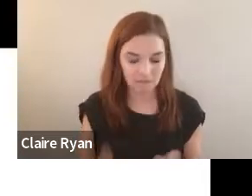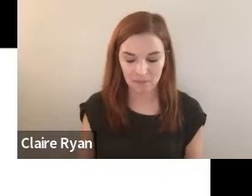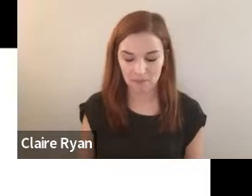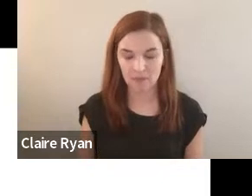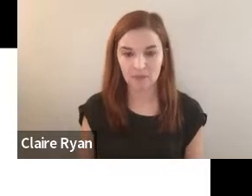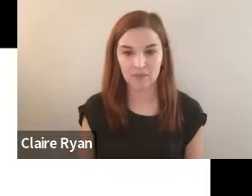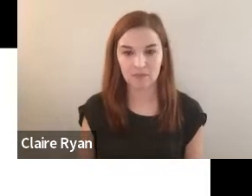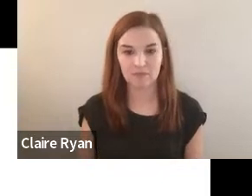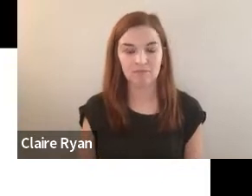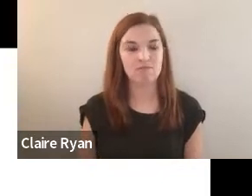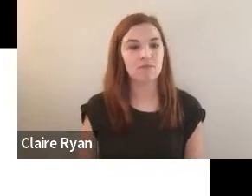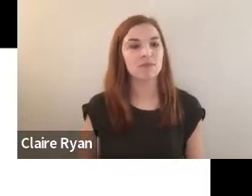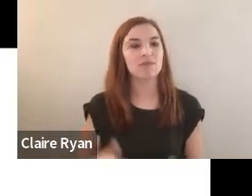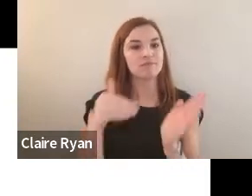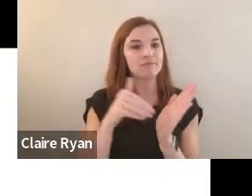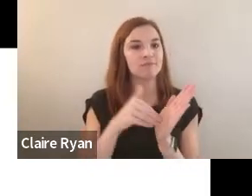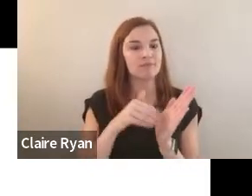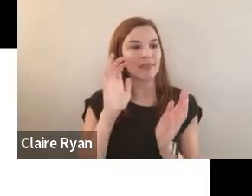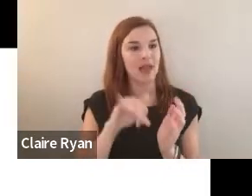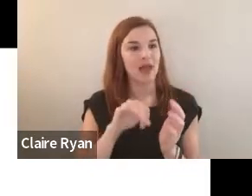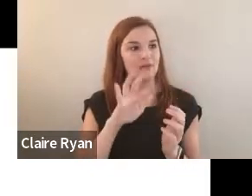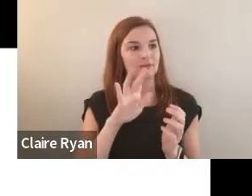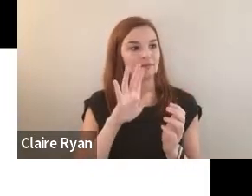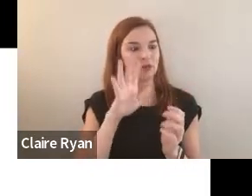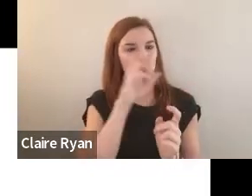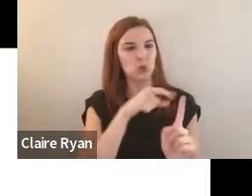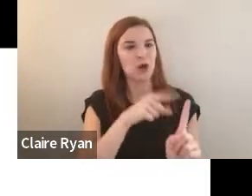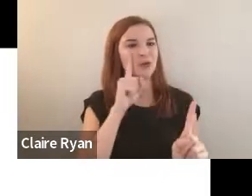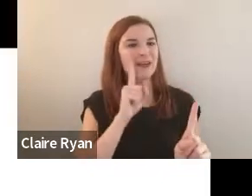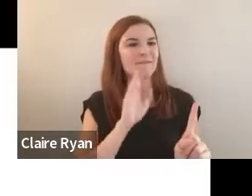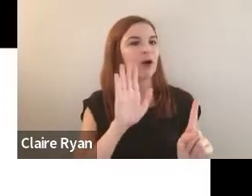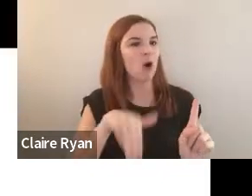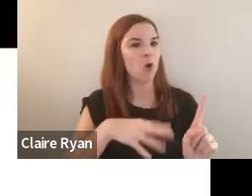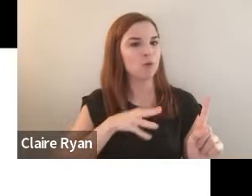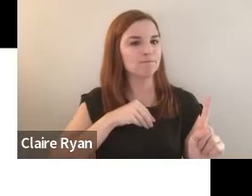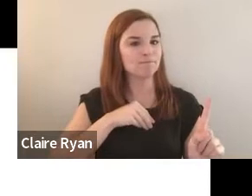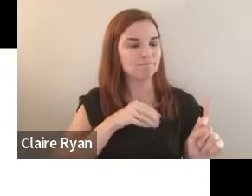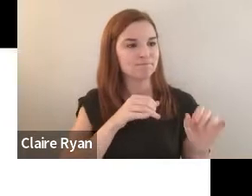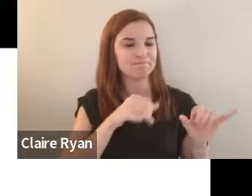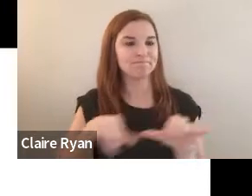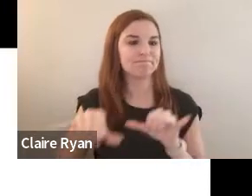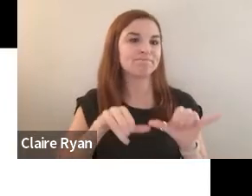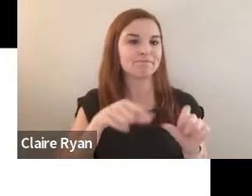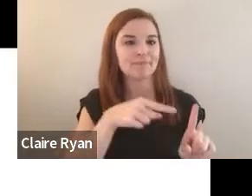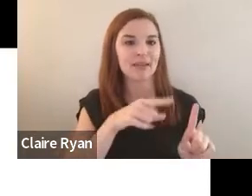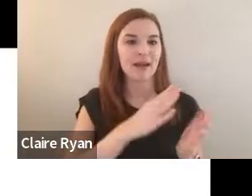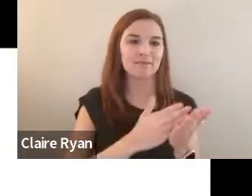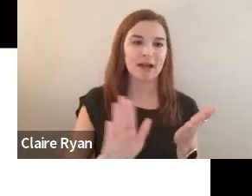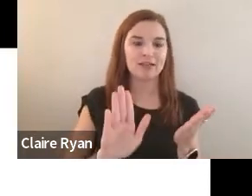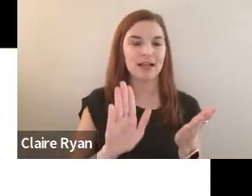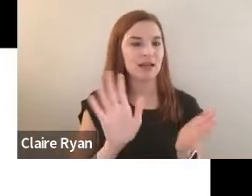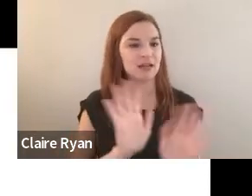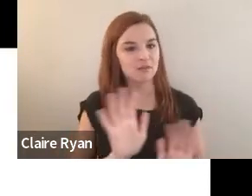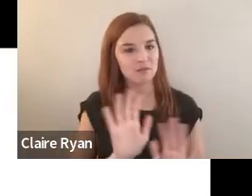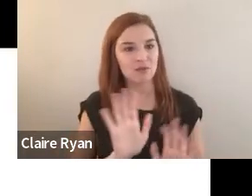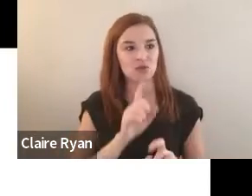isolated and have social difficulties just because they are deaf. And again, this assumption that, oh, they're